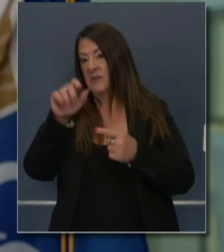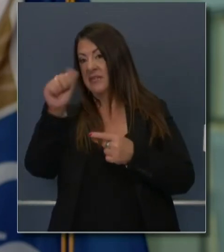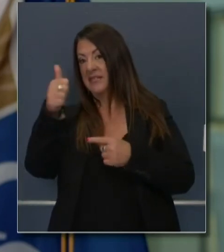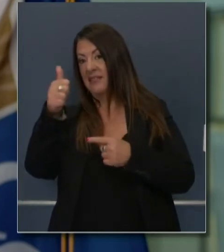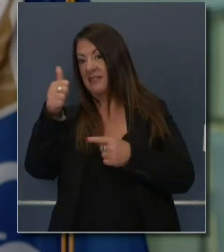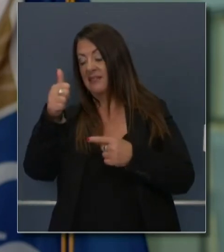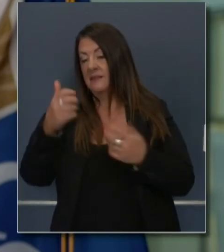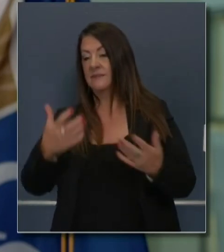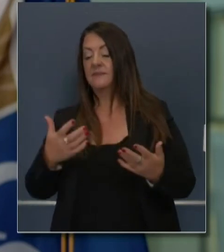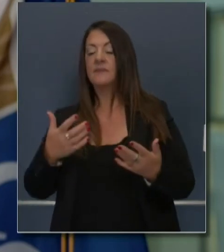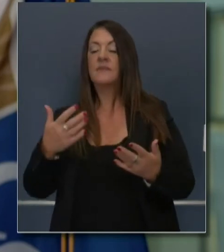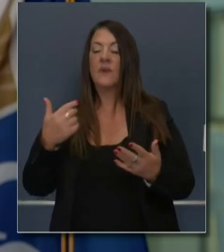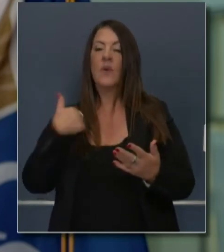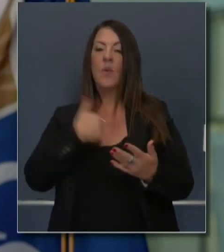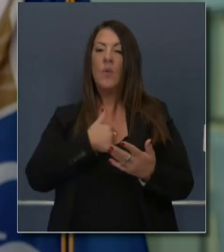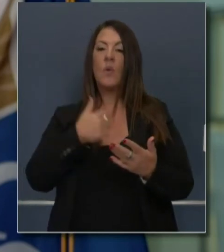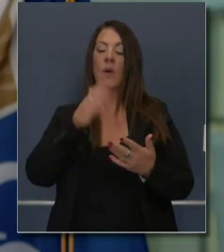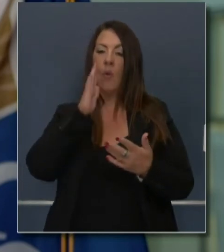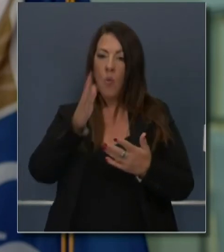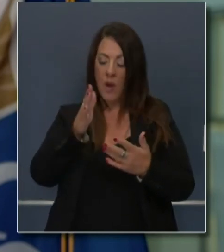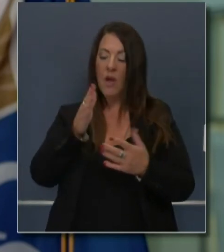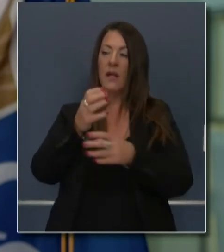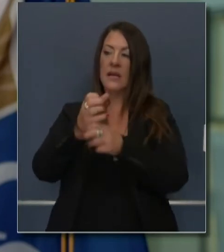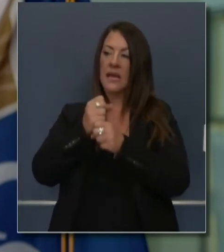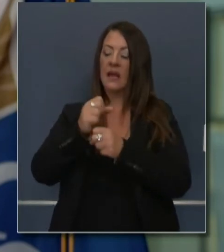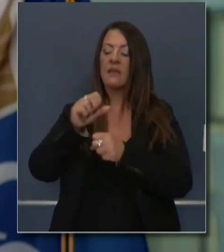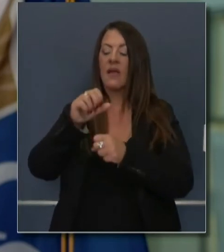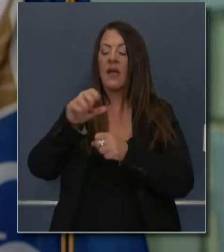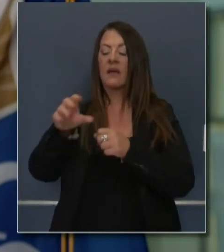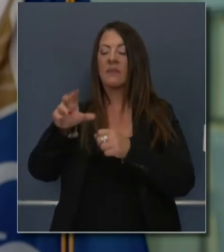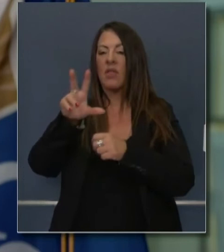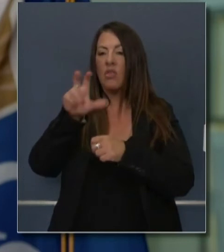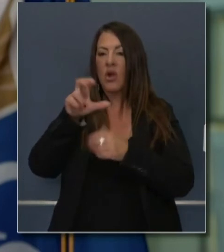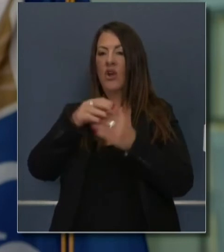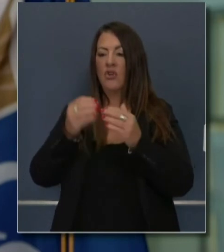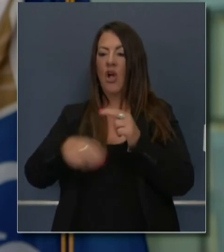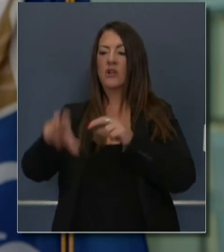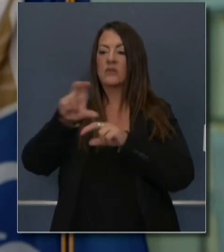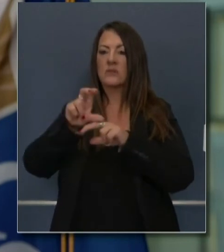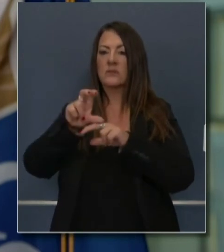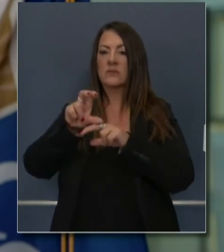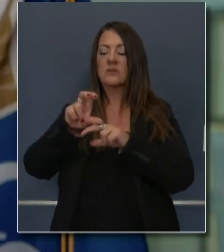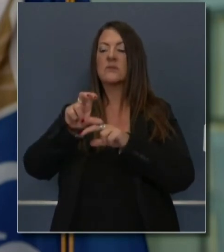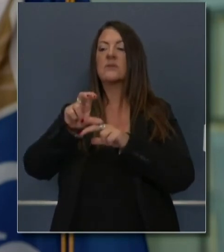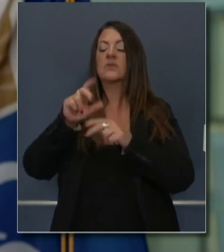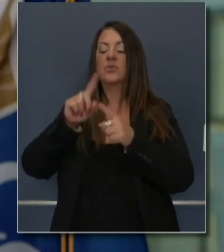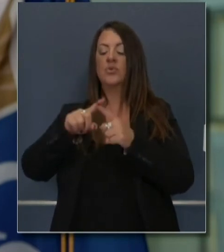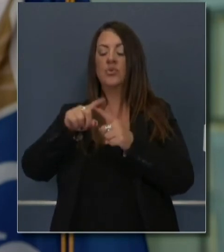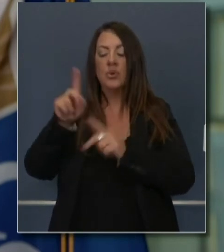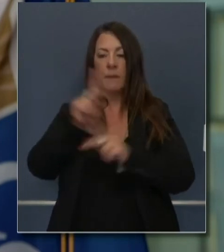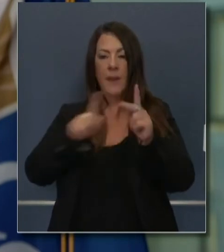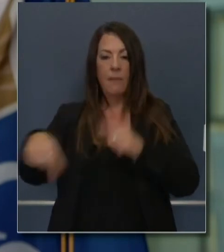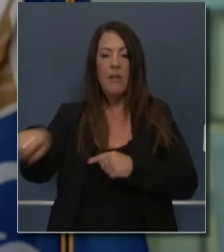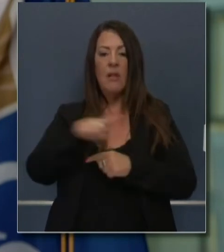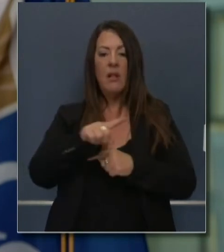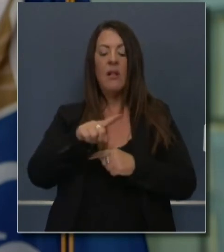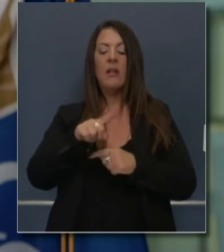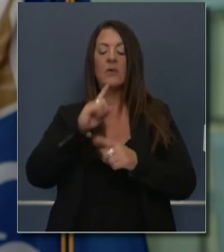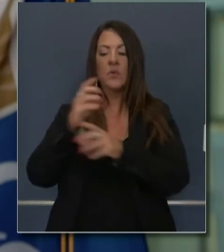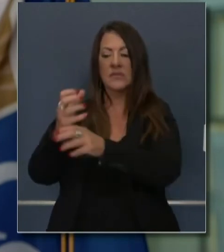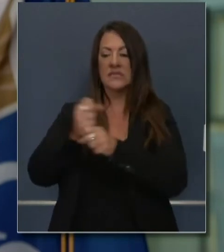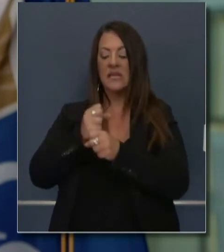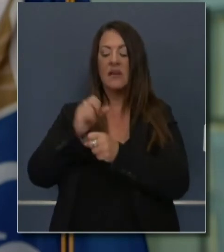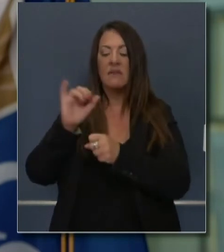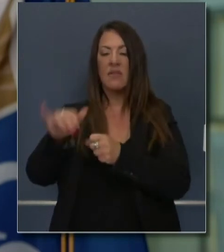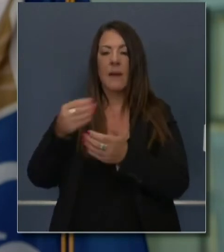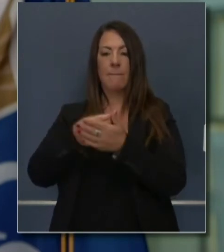by September 10th, of getting that $300 incremental payment into people's hands, into their pockets, rather, or into their